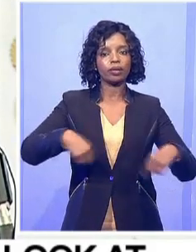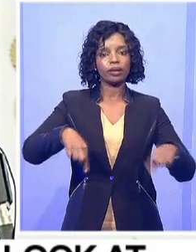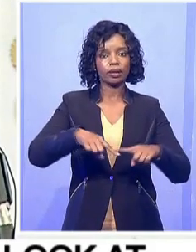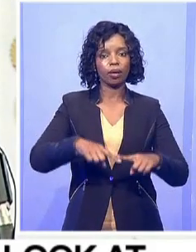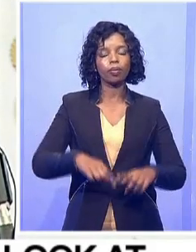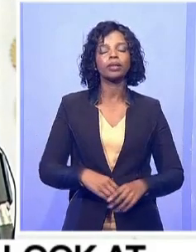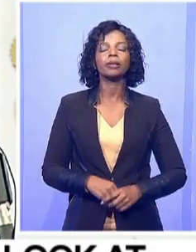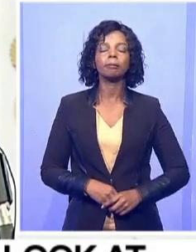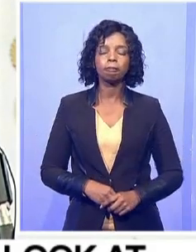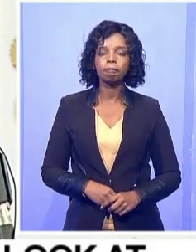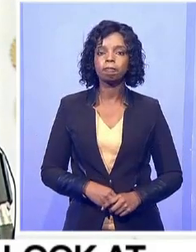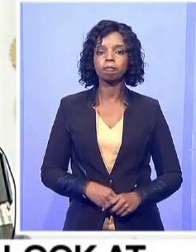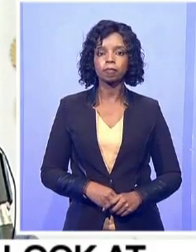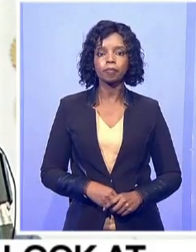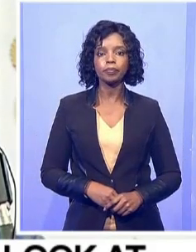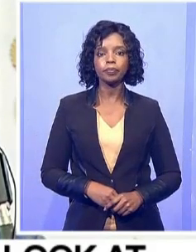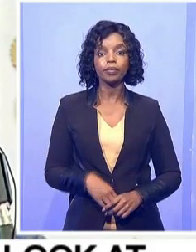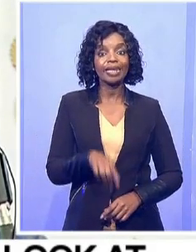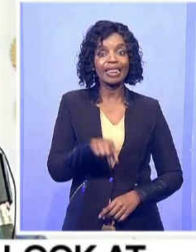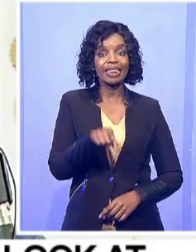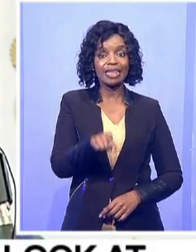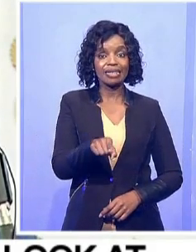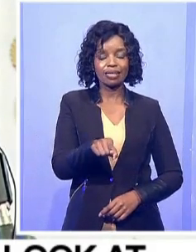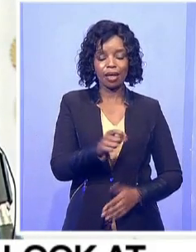This is going to happen.